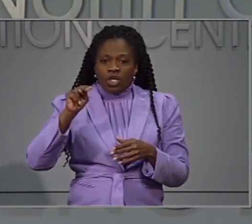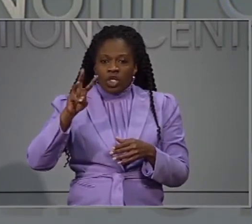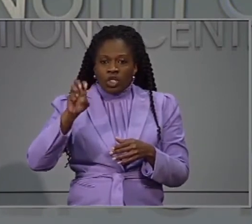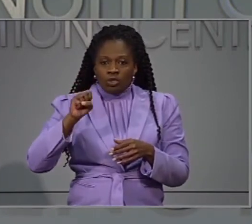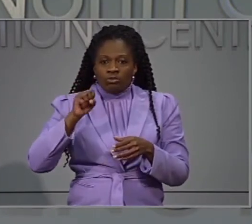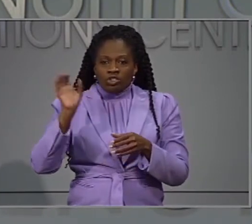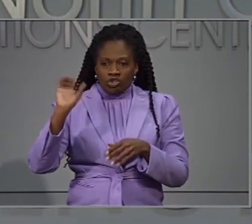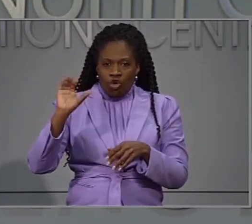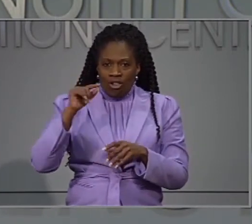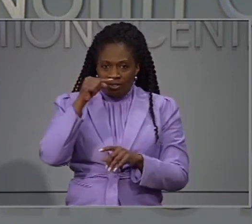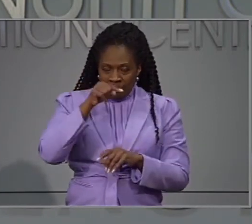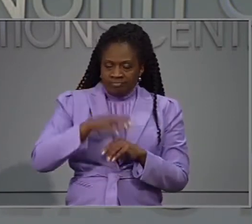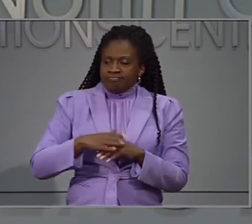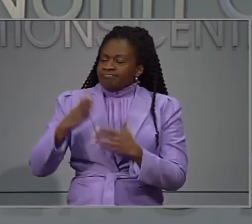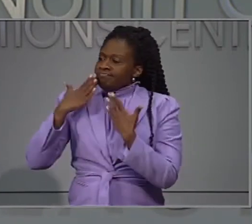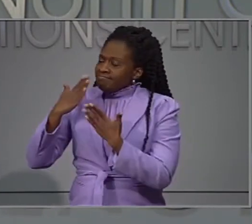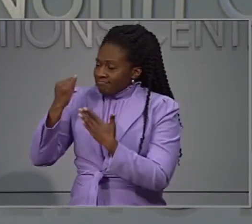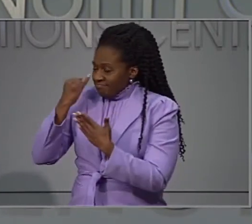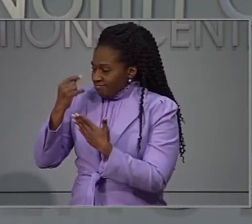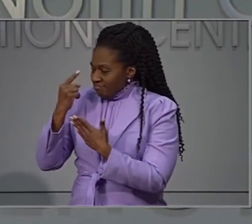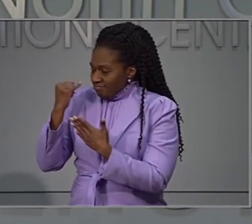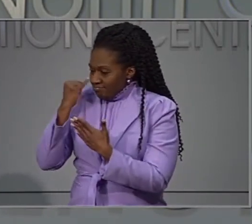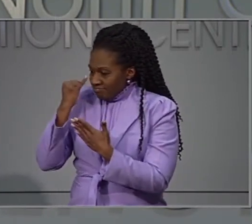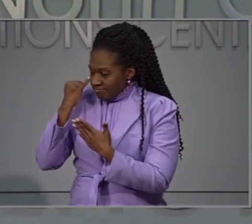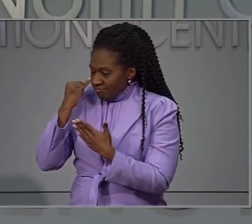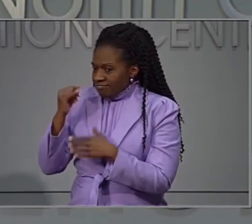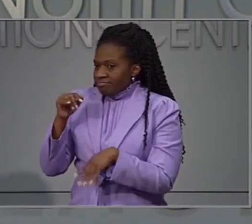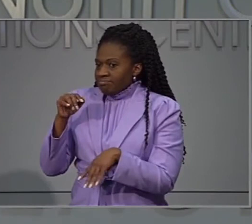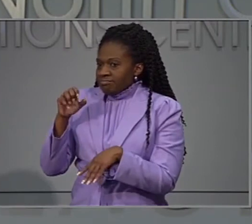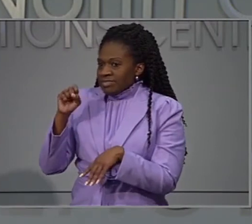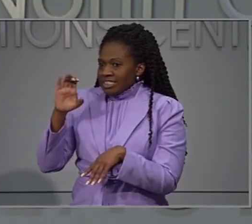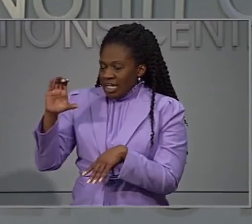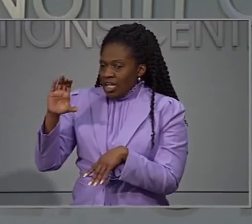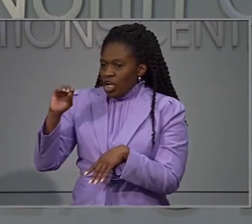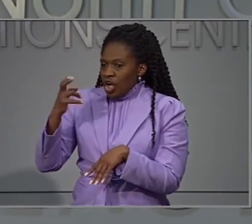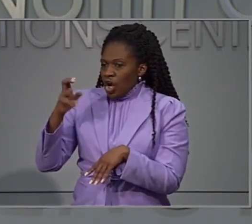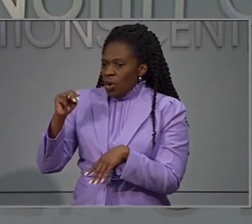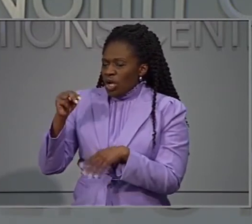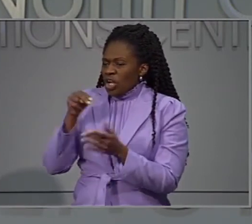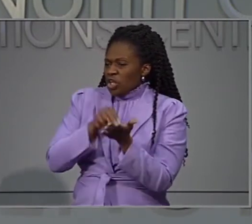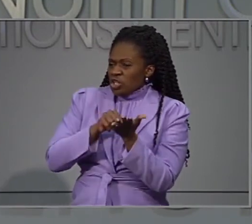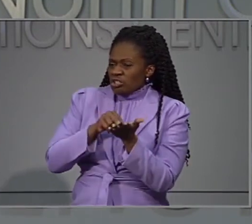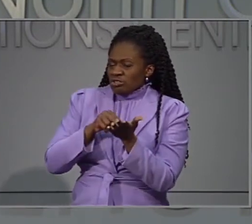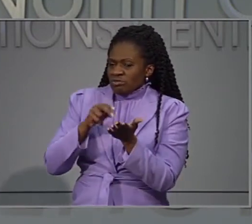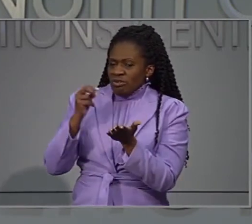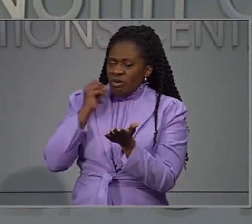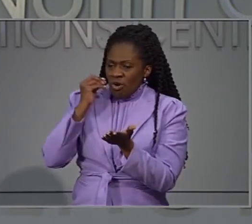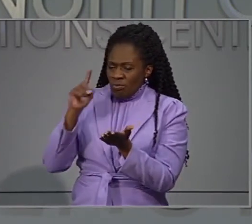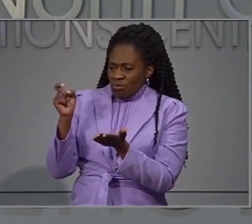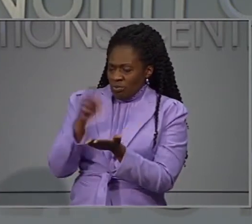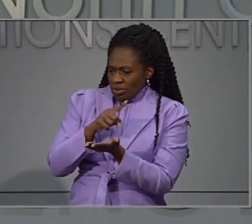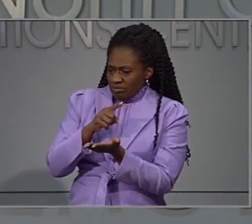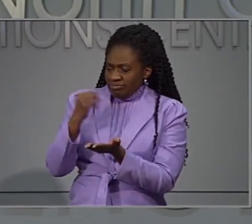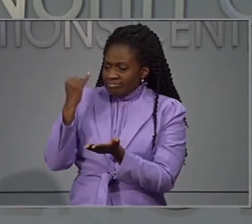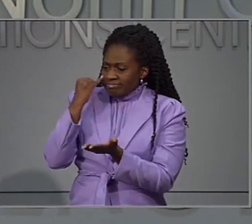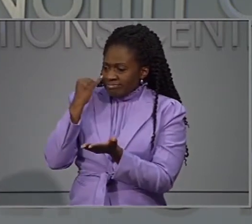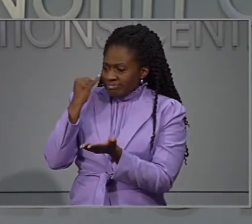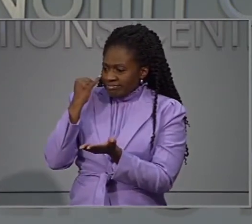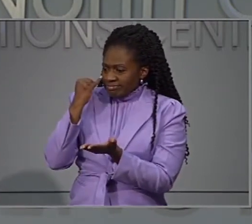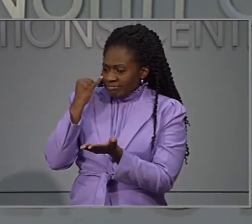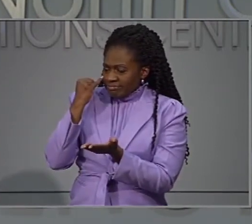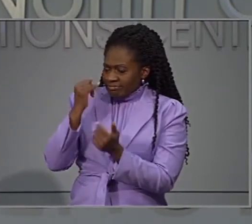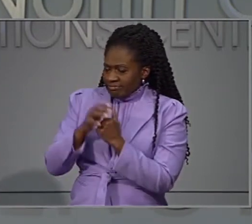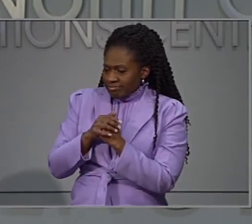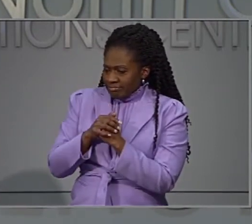Yeah, thank you. I'd like to, if I could, Secretary Cohen, just go back to the nursing home question and regarding whether there's any concern, obviously